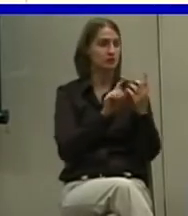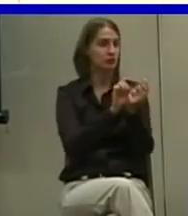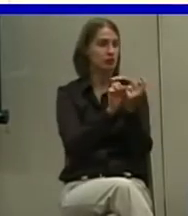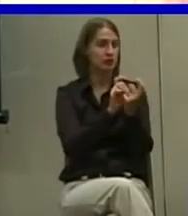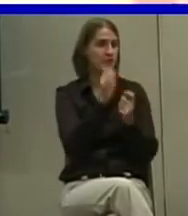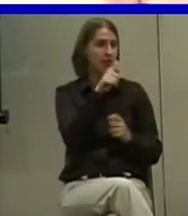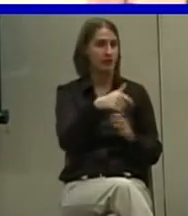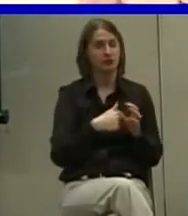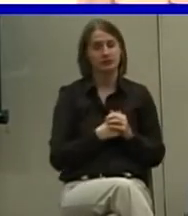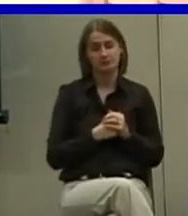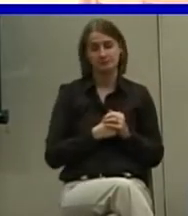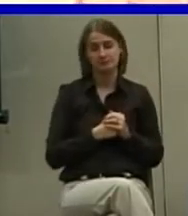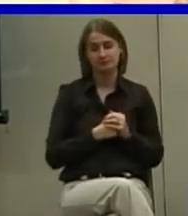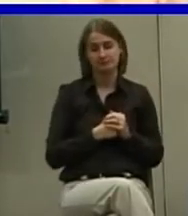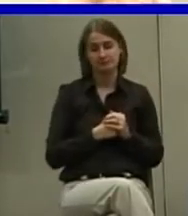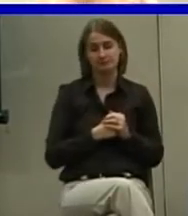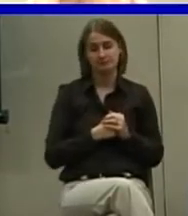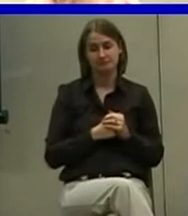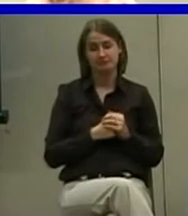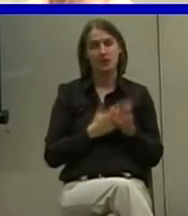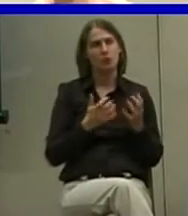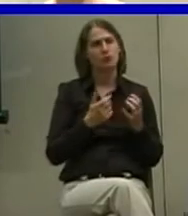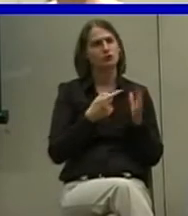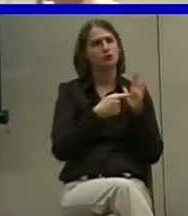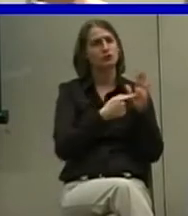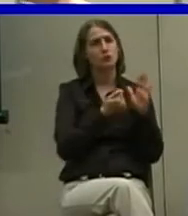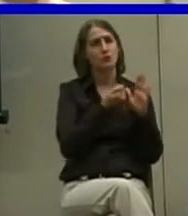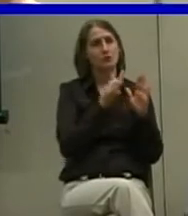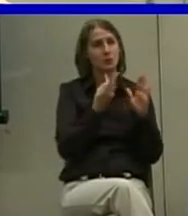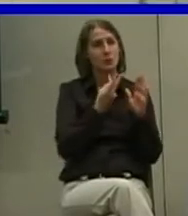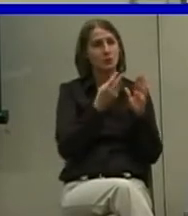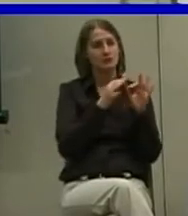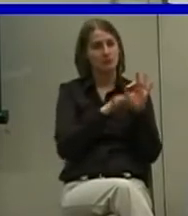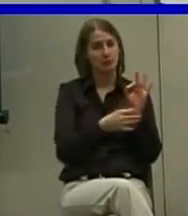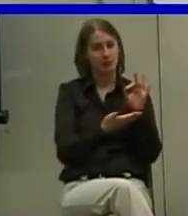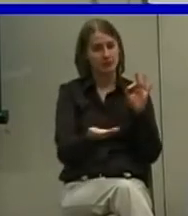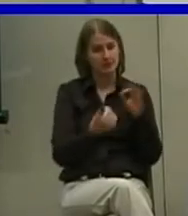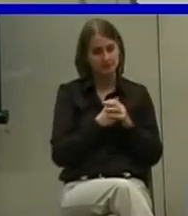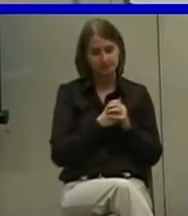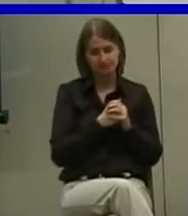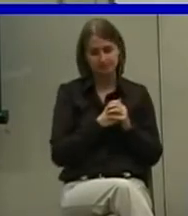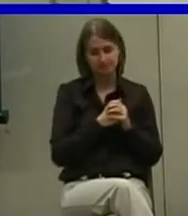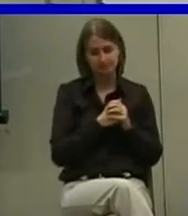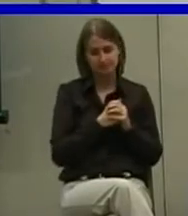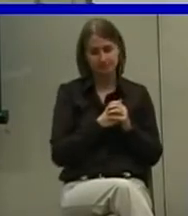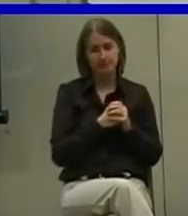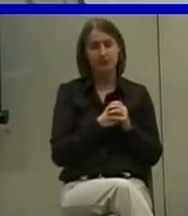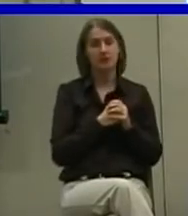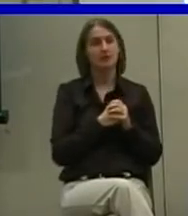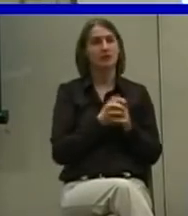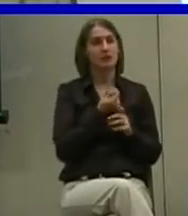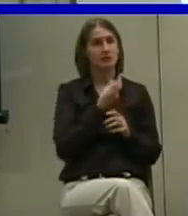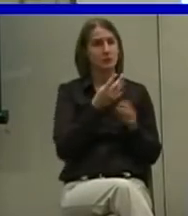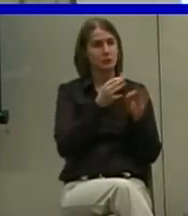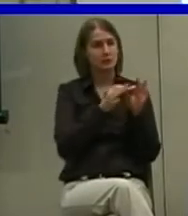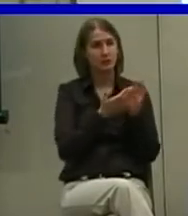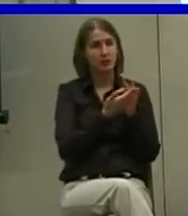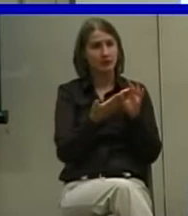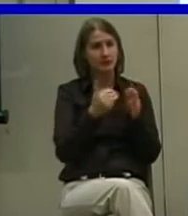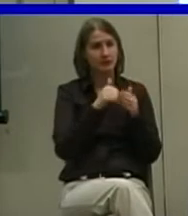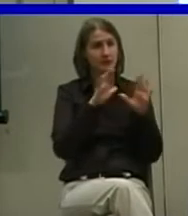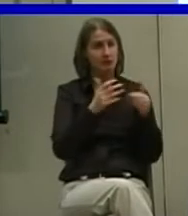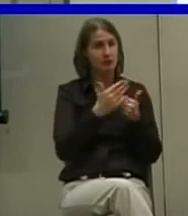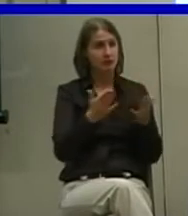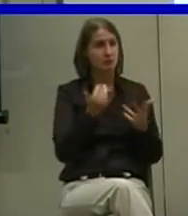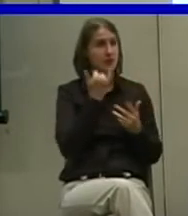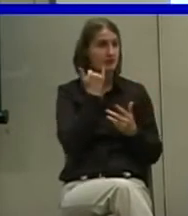I want to show you a couple of simple things. A couple of simple things going on in a classroom where kids are